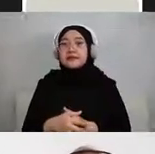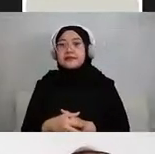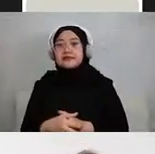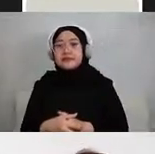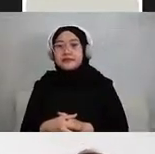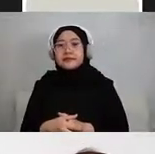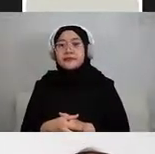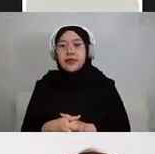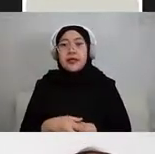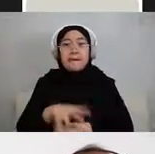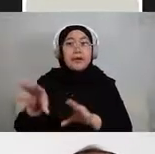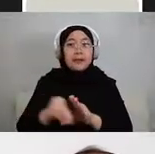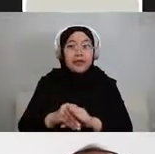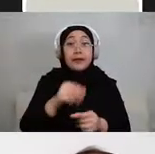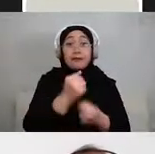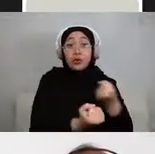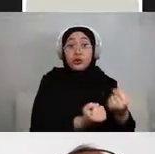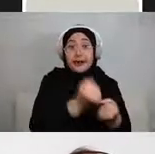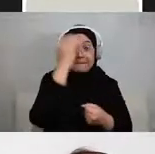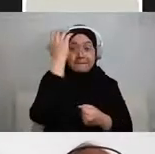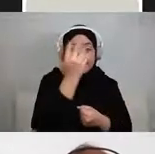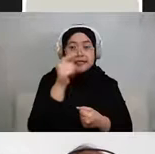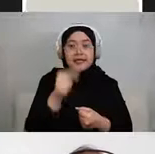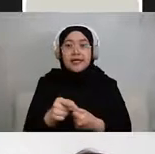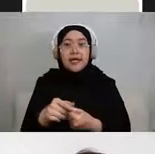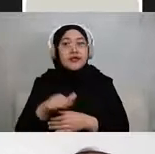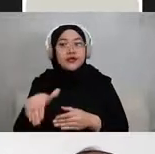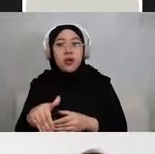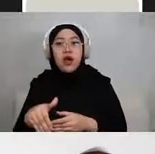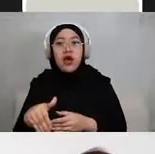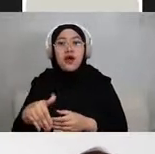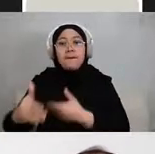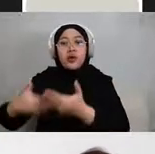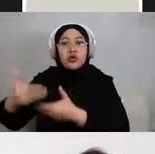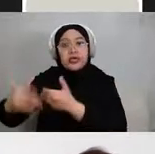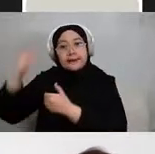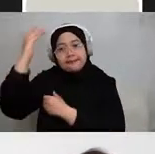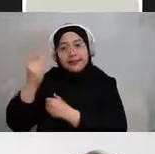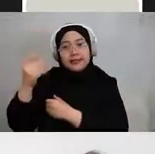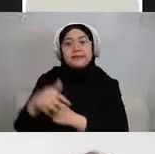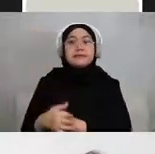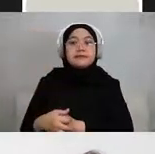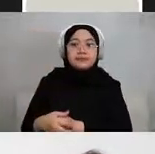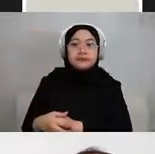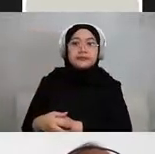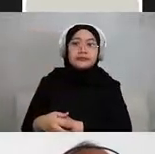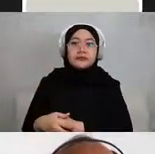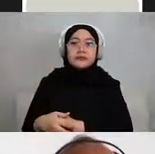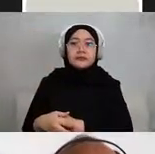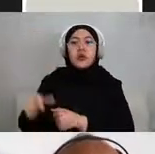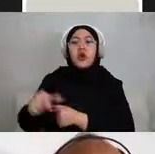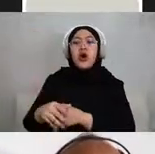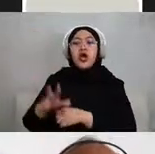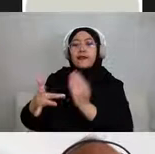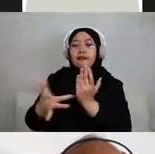operators and the manufacturers also, because being a new technology, there is always a teething problem. So when the manufacturer